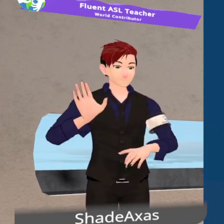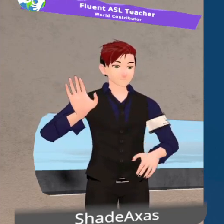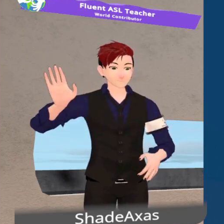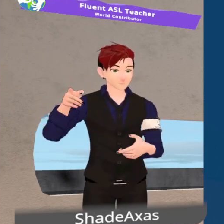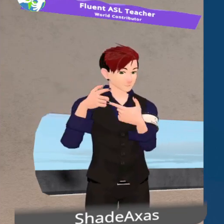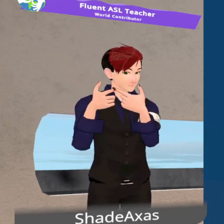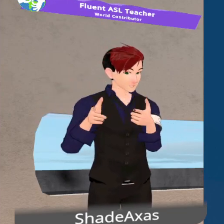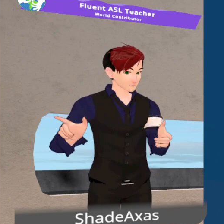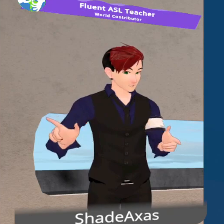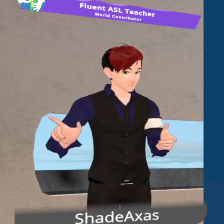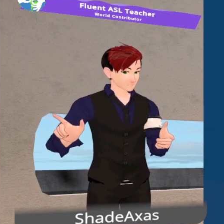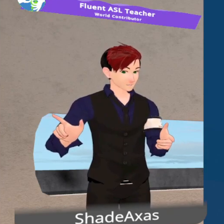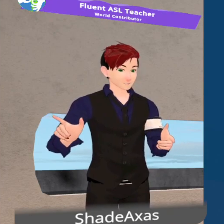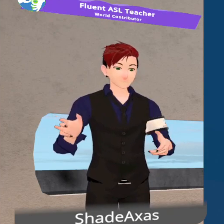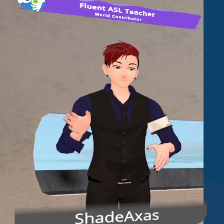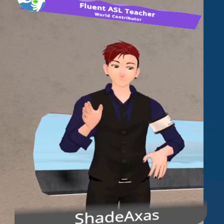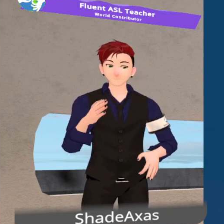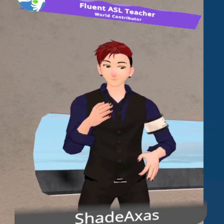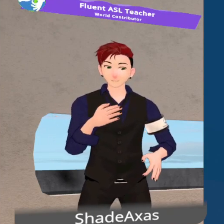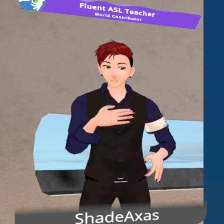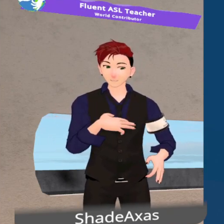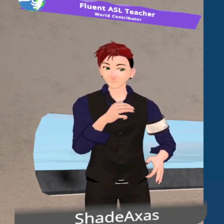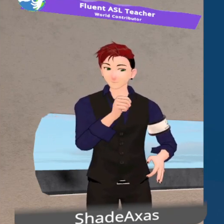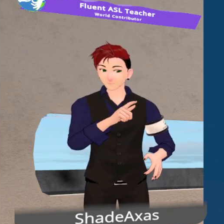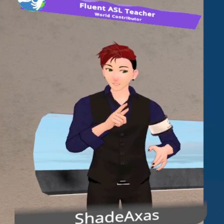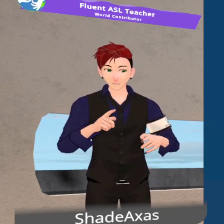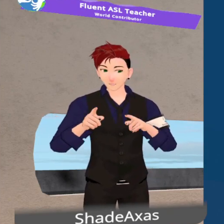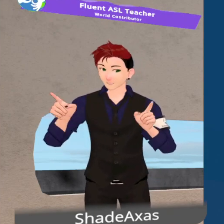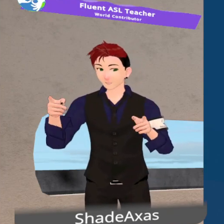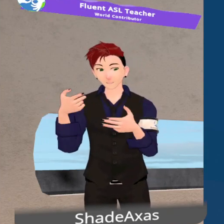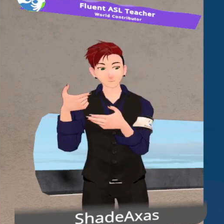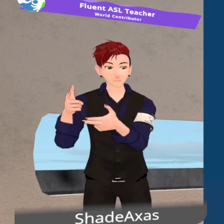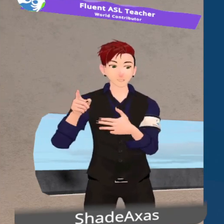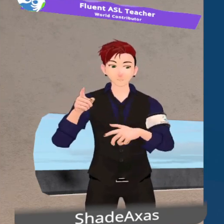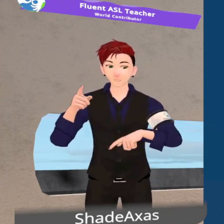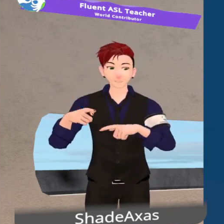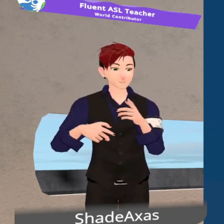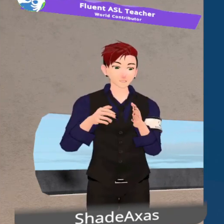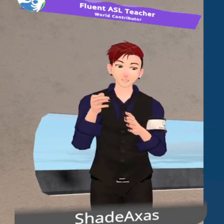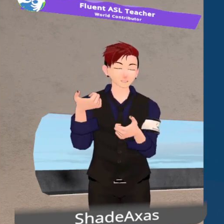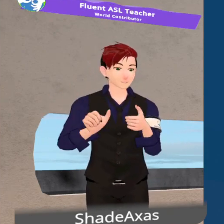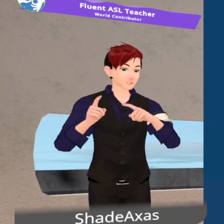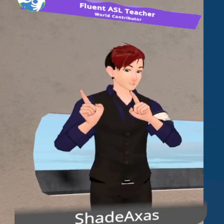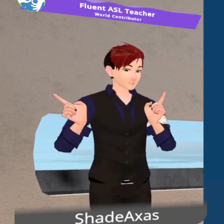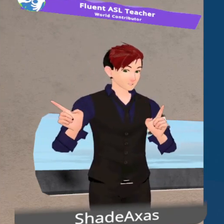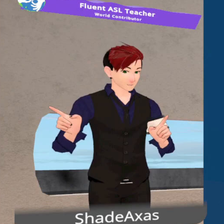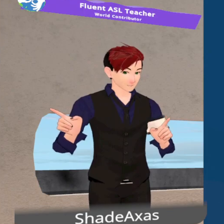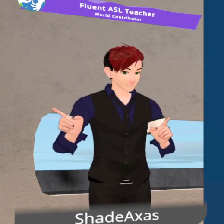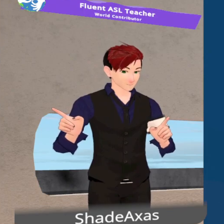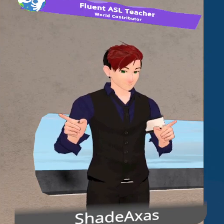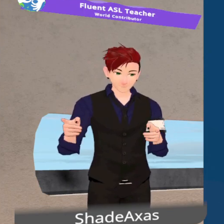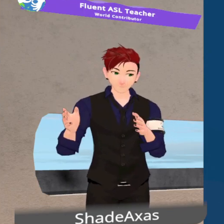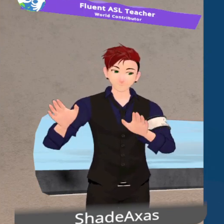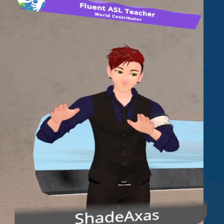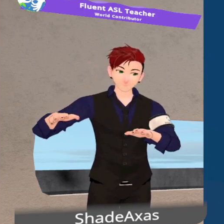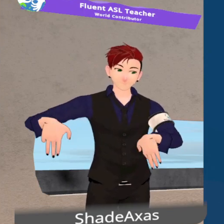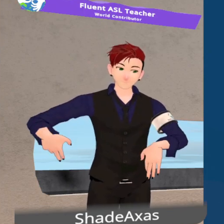Singapore, their sign language, and my ASL, I've watched, I can't find any